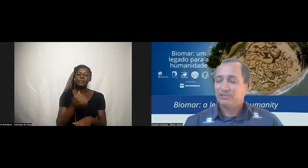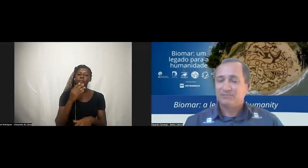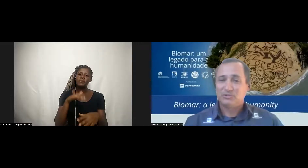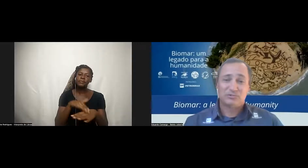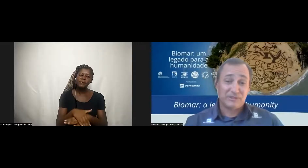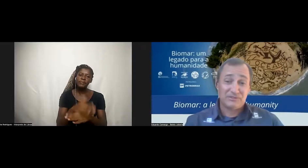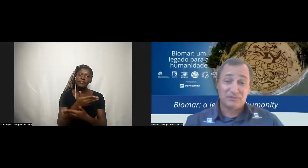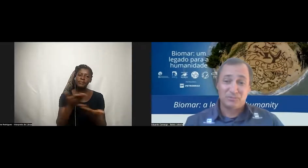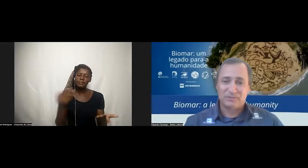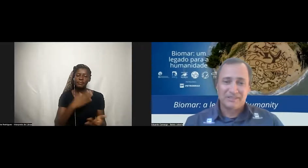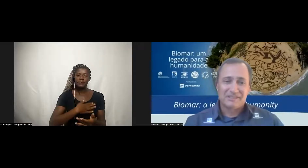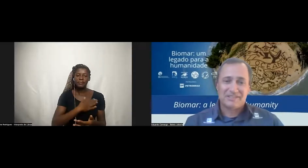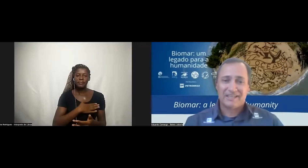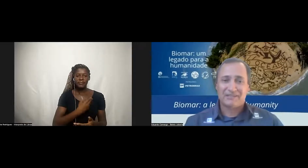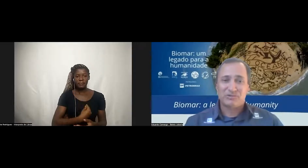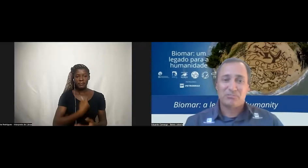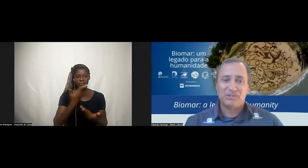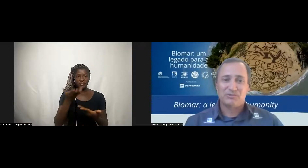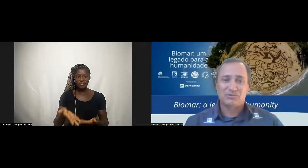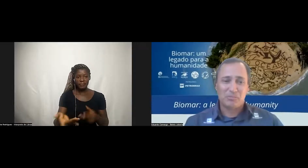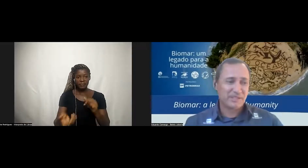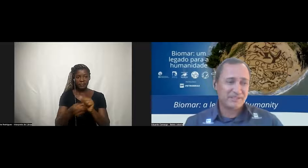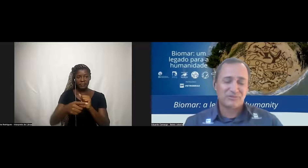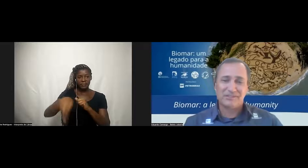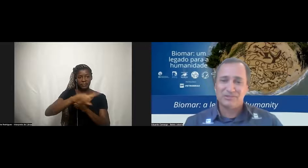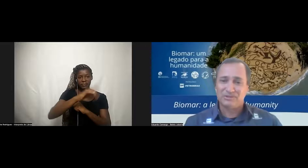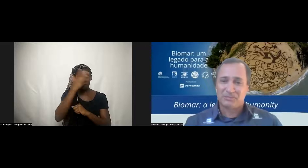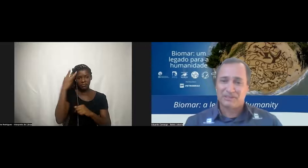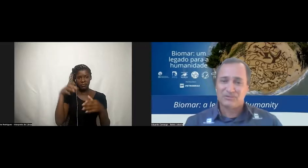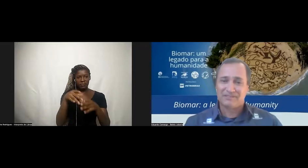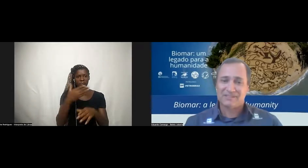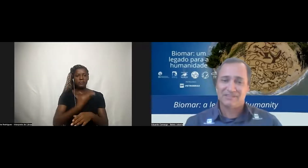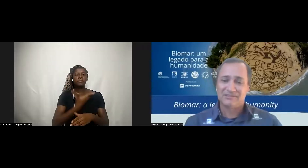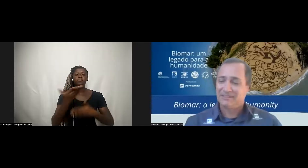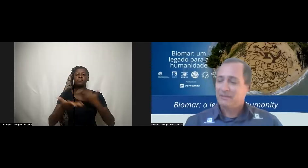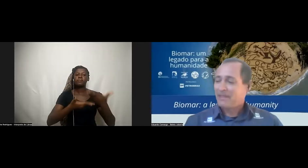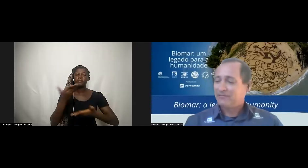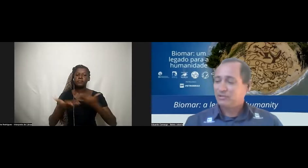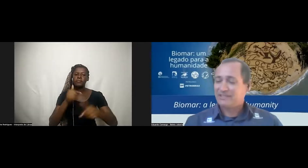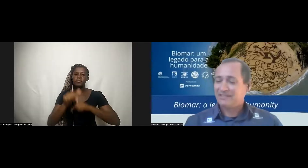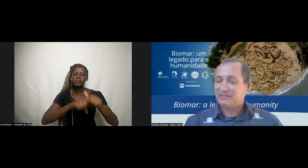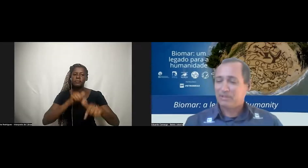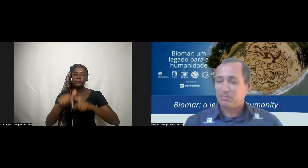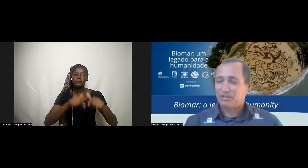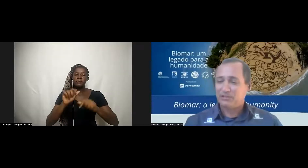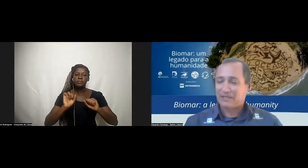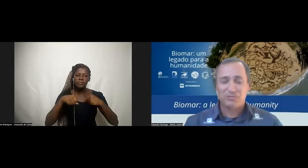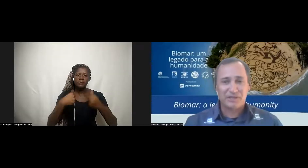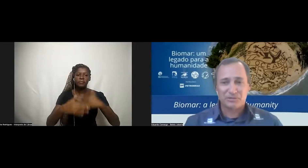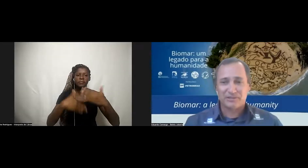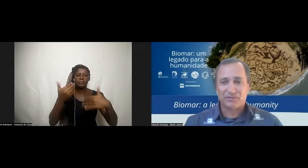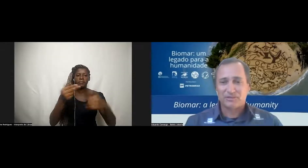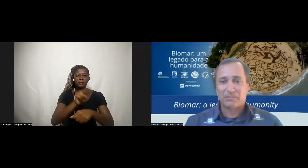Hello, everyone. It's a pleasure to be here with this very select group of friends and partners fighting